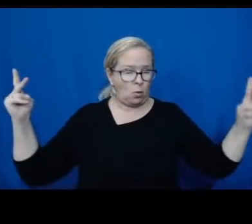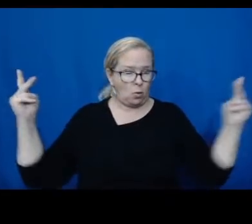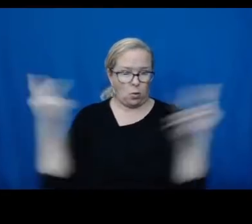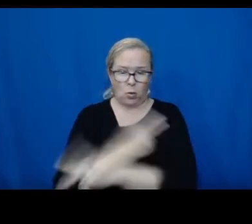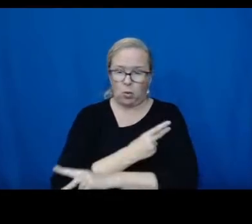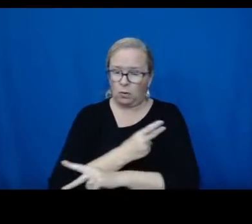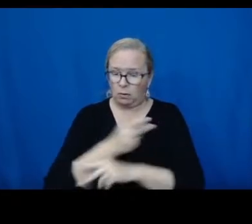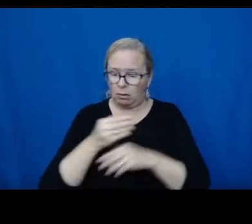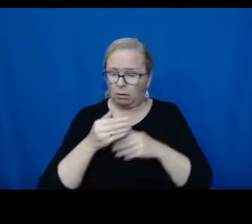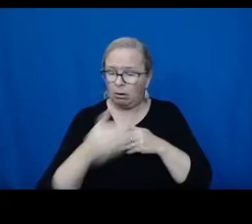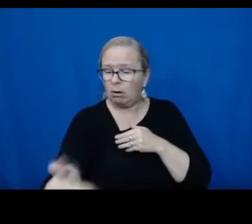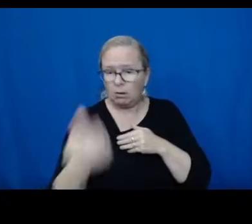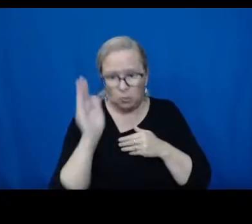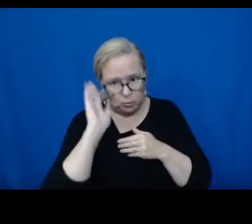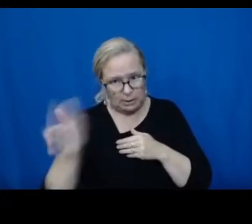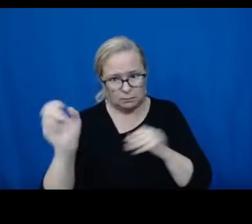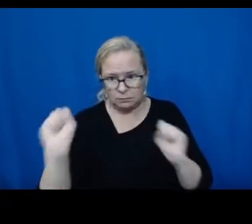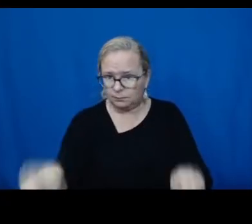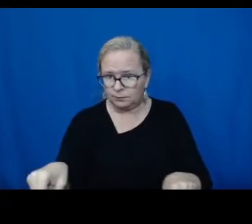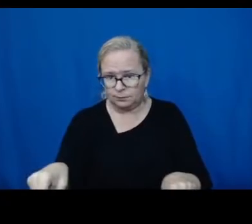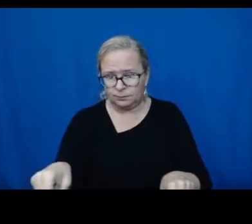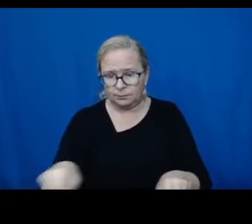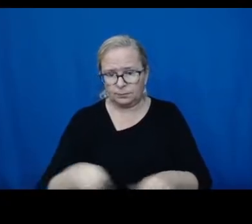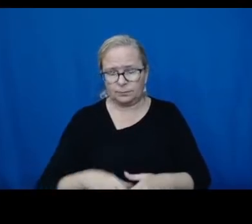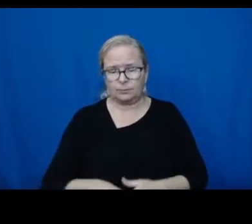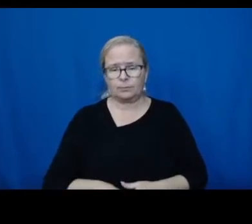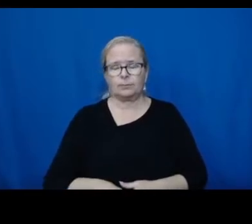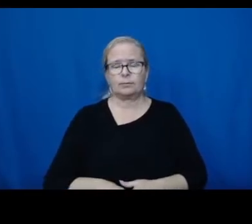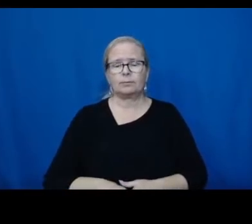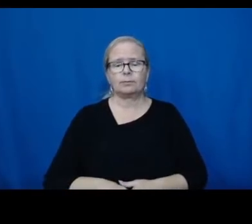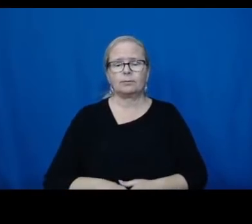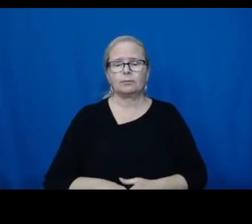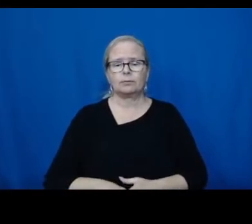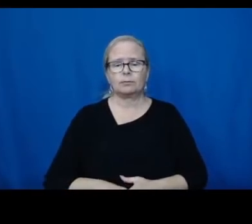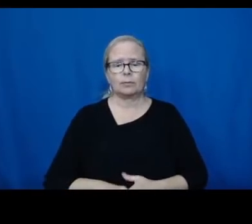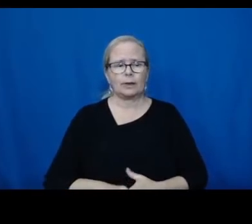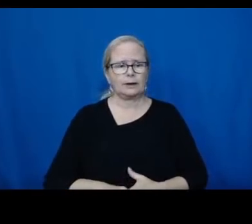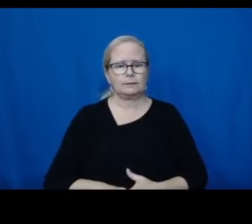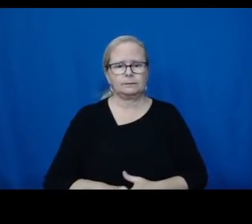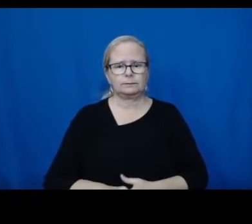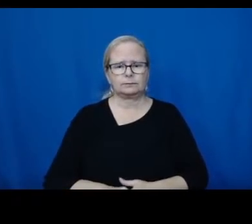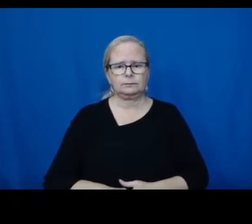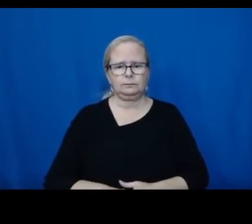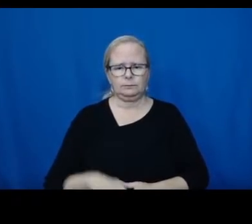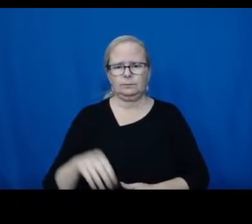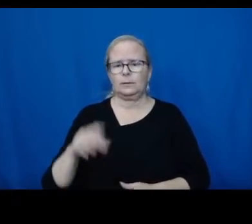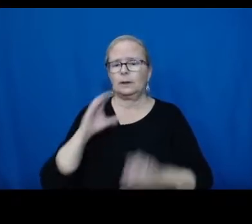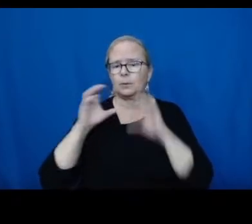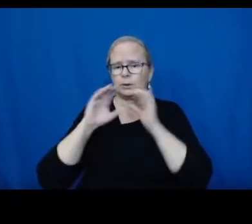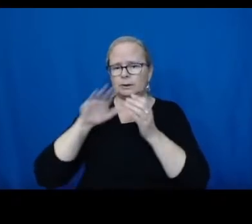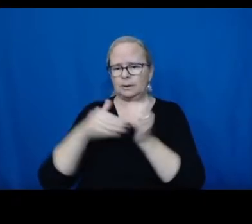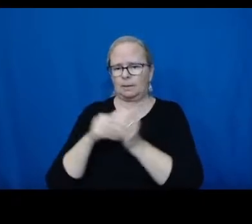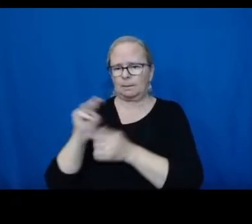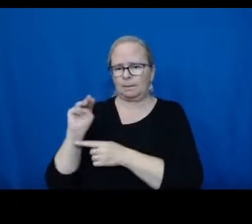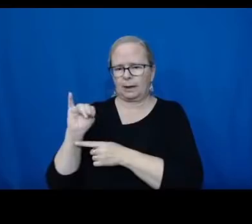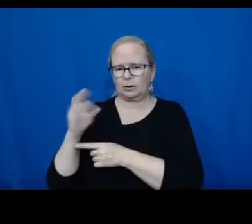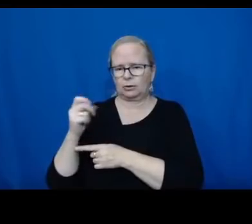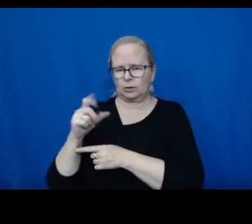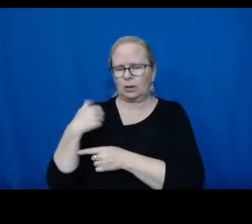Which is something that brings me back to Dr. Gasparovitz's presentation around the need for a fire break and the need